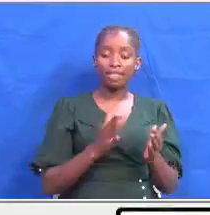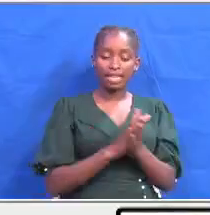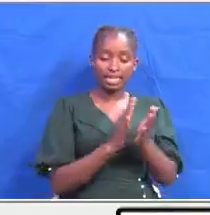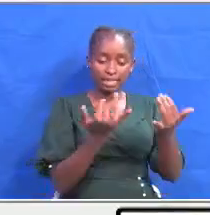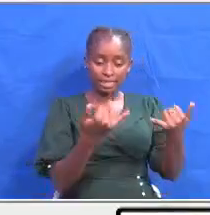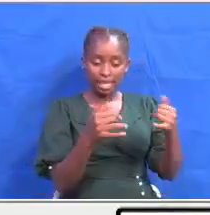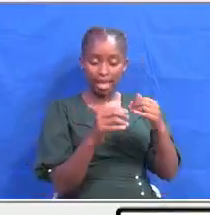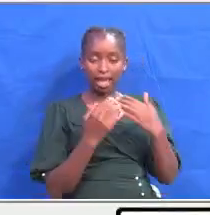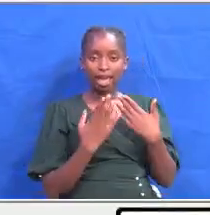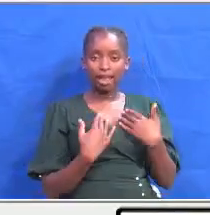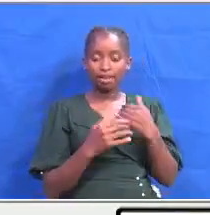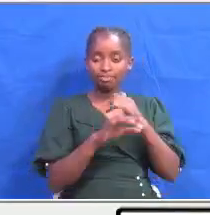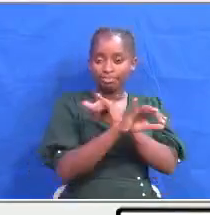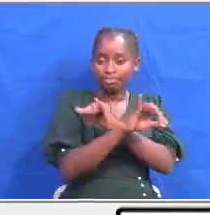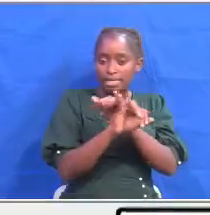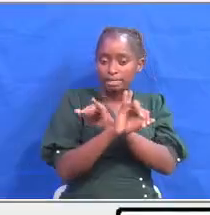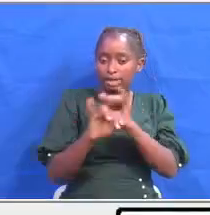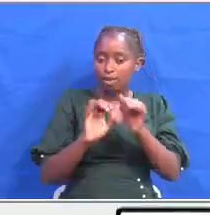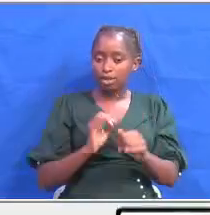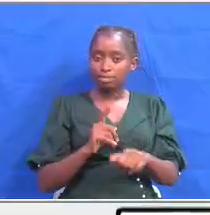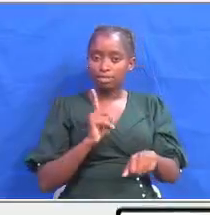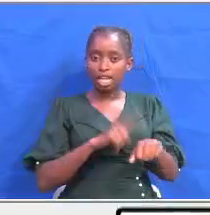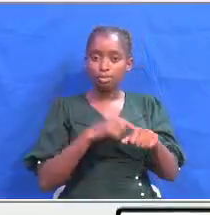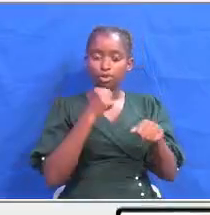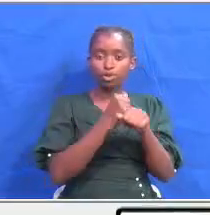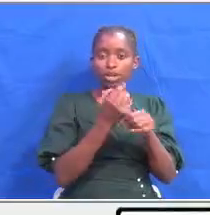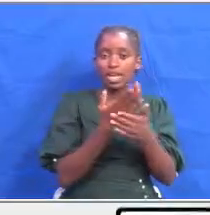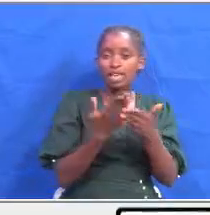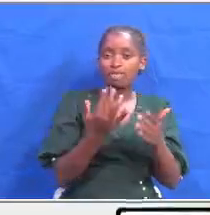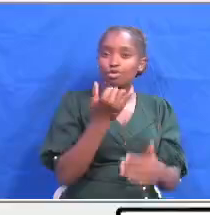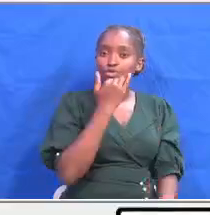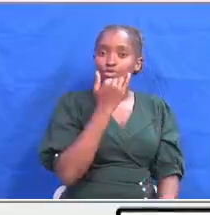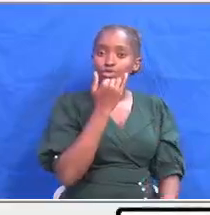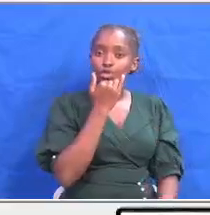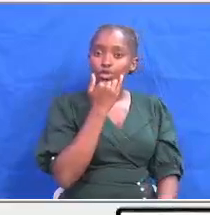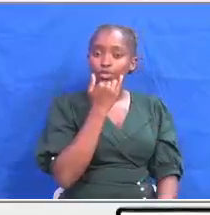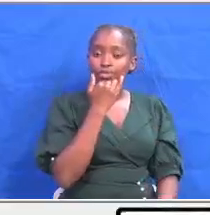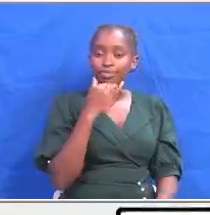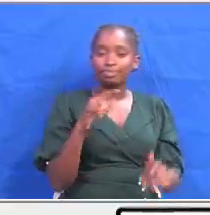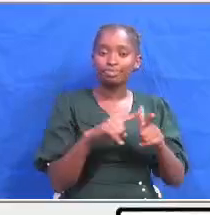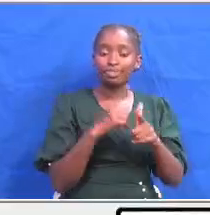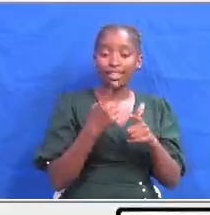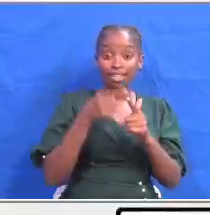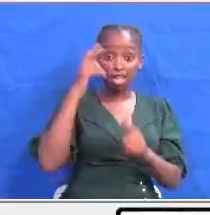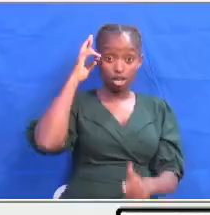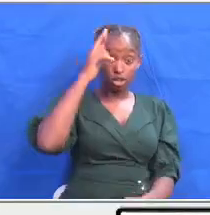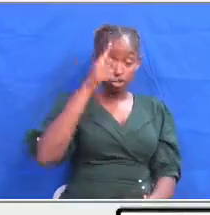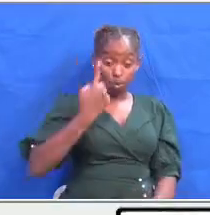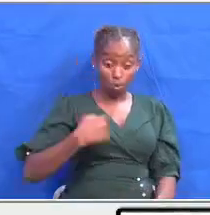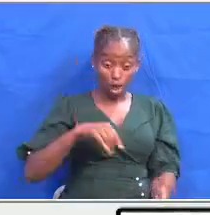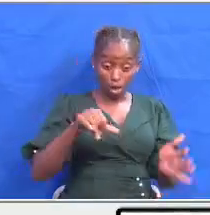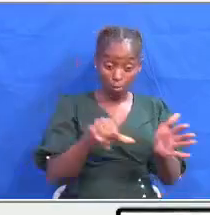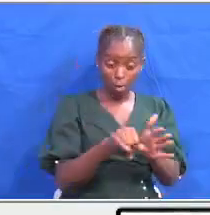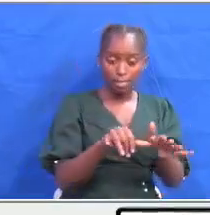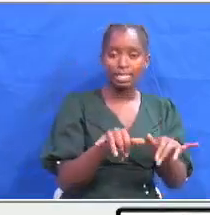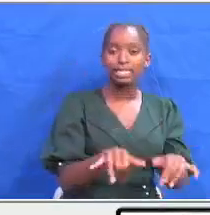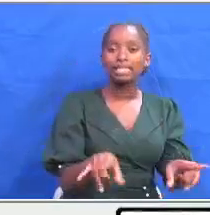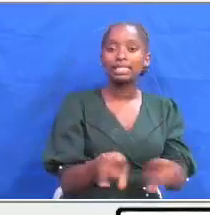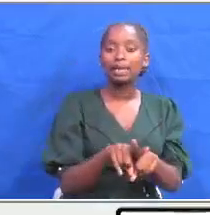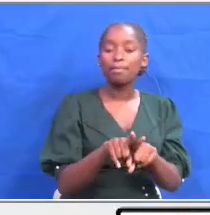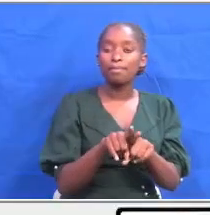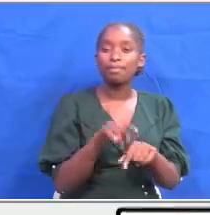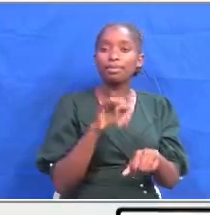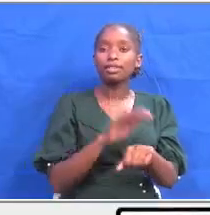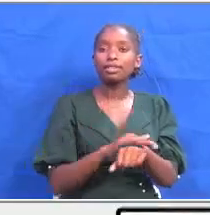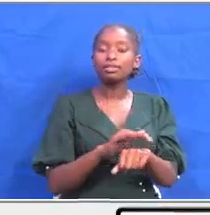ourselves when we've done wrong. We pat you and say you are good. That is why we are in this mess. Mm-hmm. Sometimes it's good to just